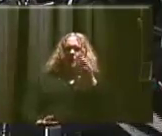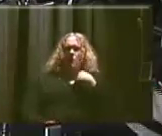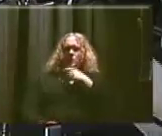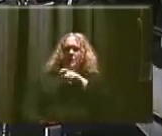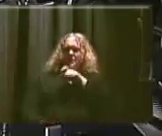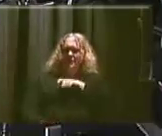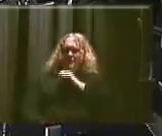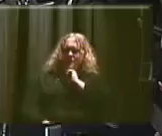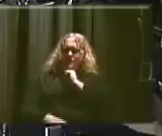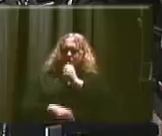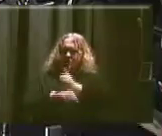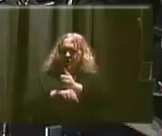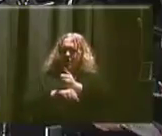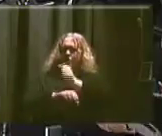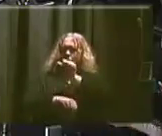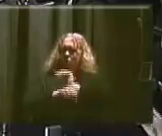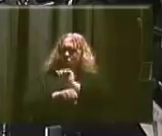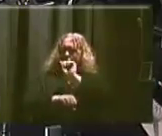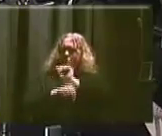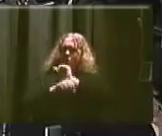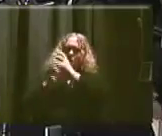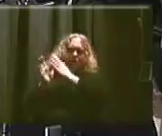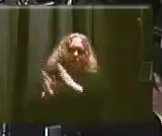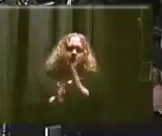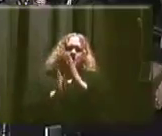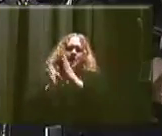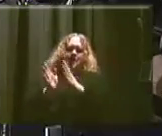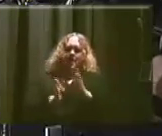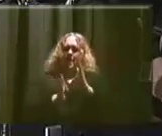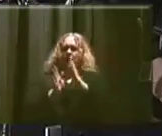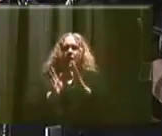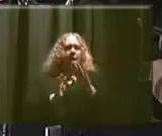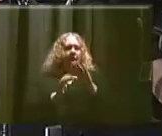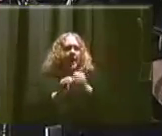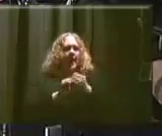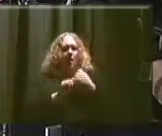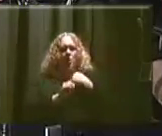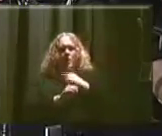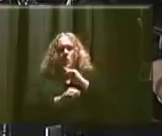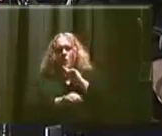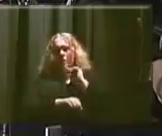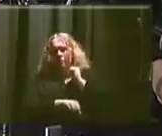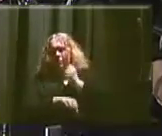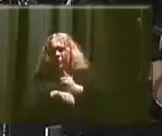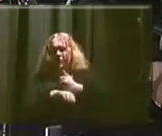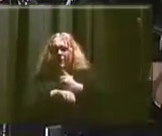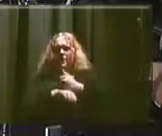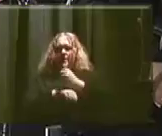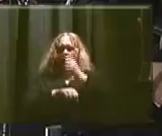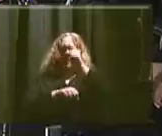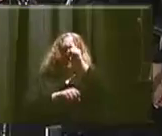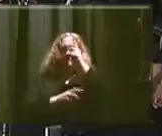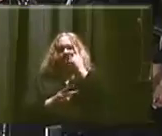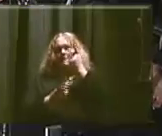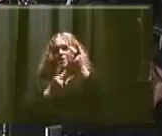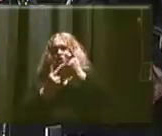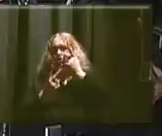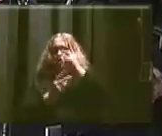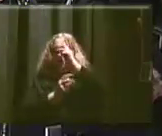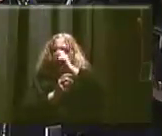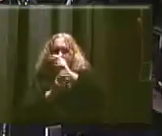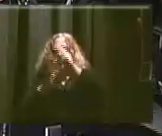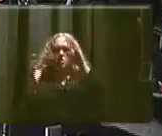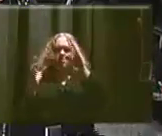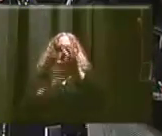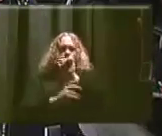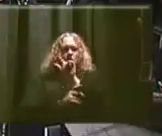work plan for how we're going to put this Vision 2020 together. You know, we've got the work groups forming, and we'll come back and talk about them toward the